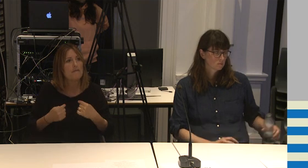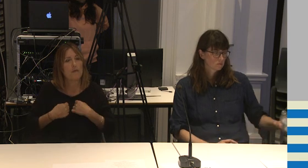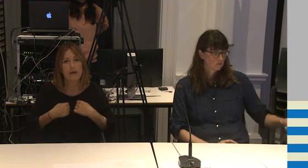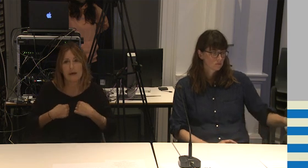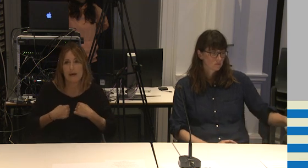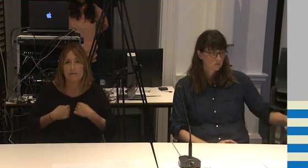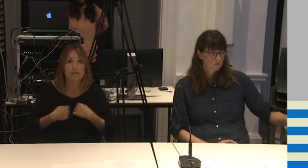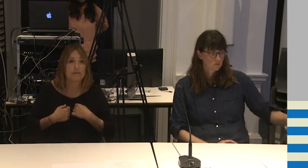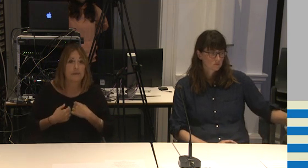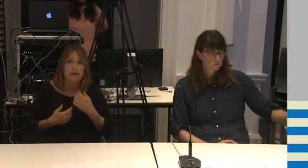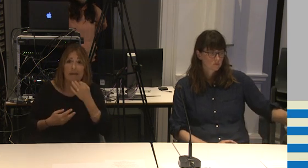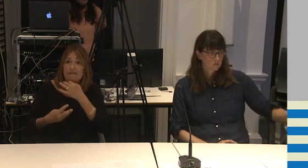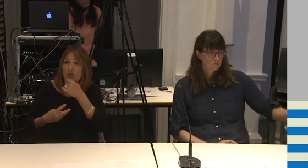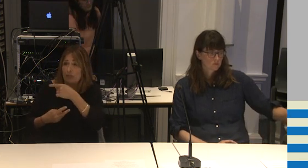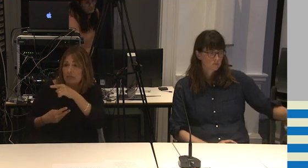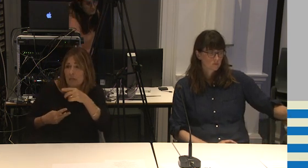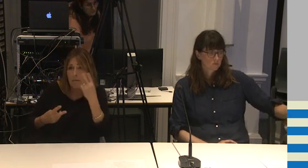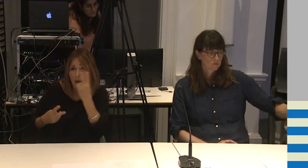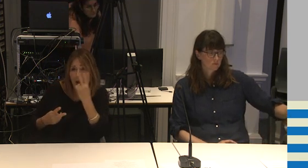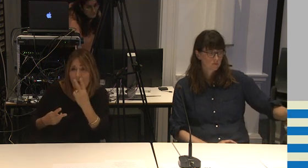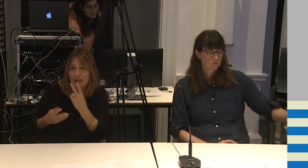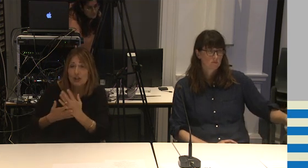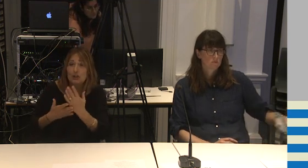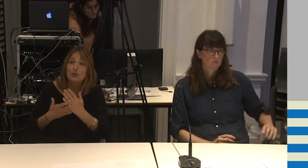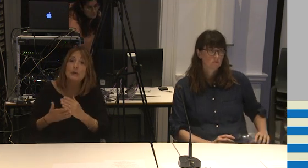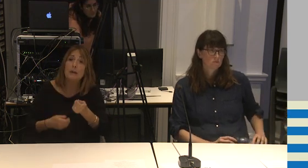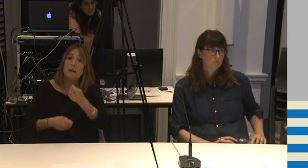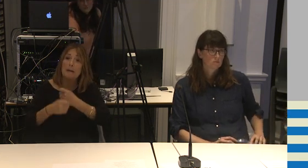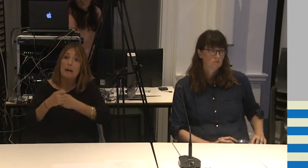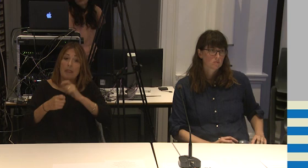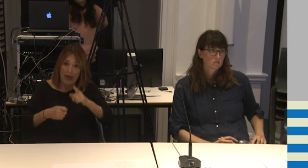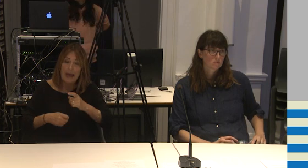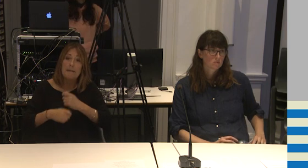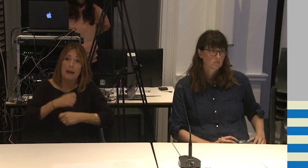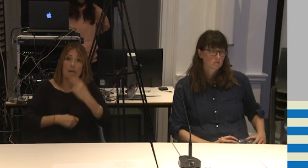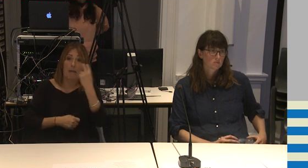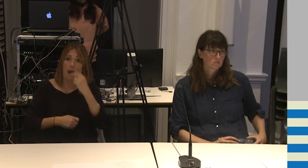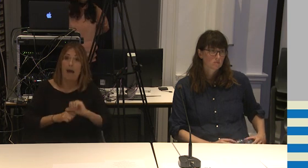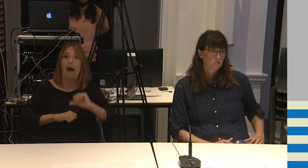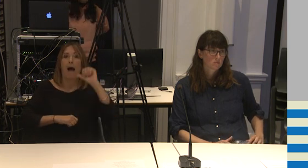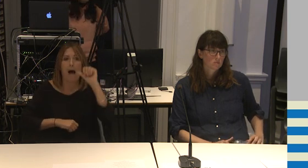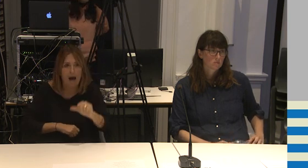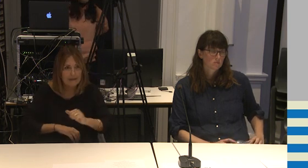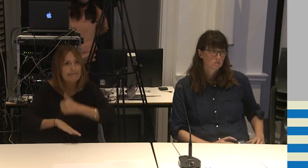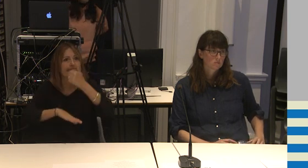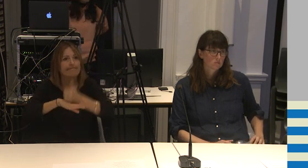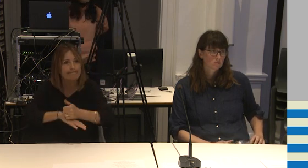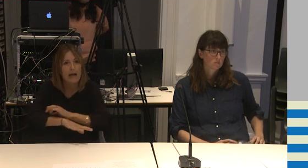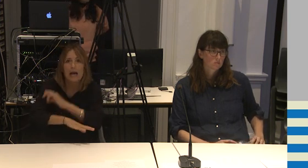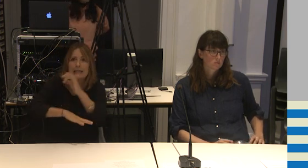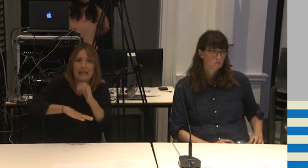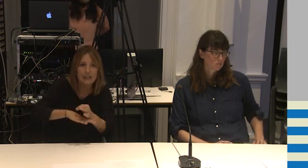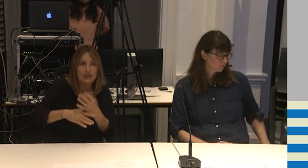that the few blind people that are in architecture generally went blind after already being established architects. And so they can kind of